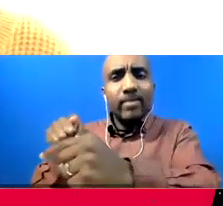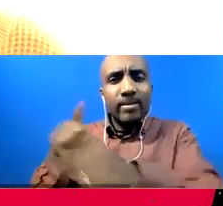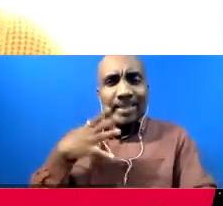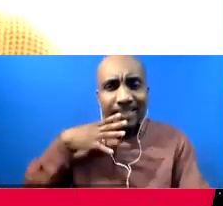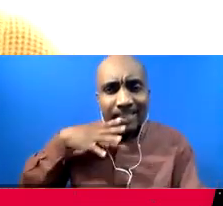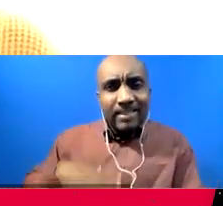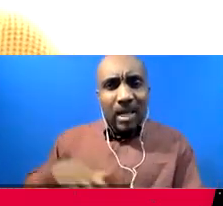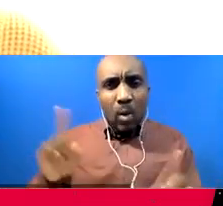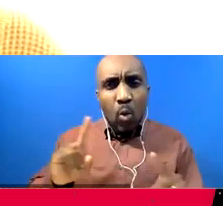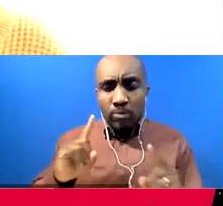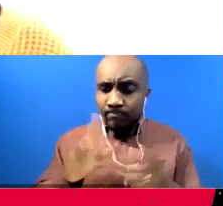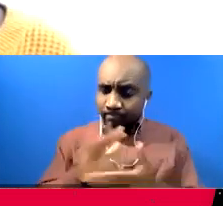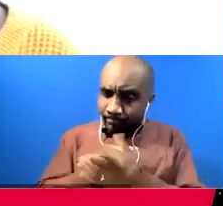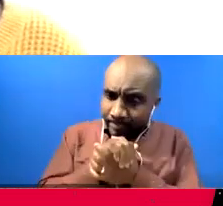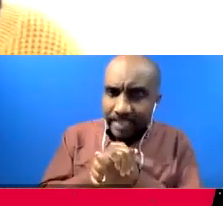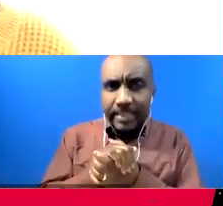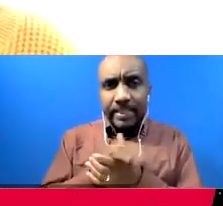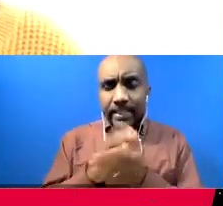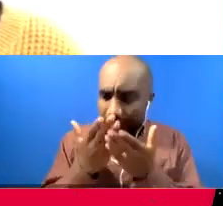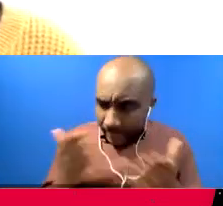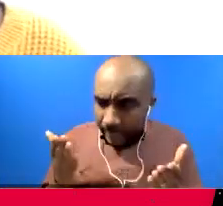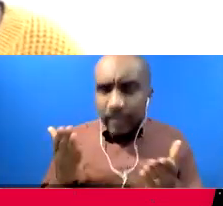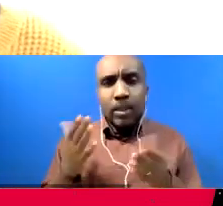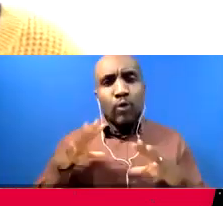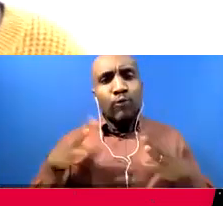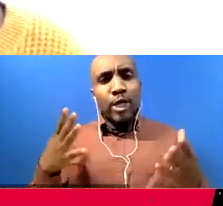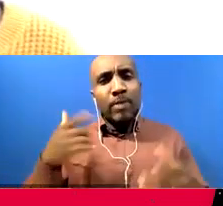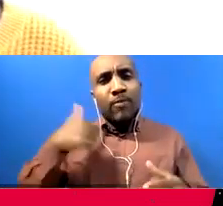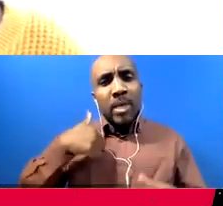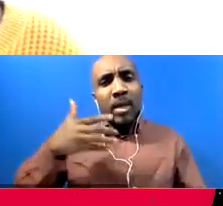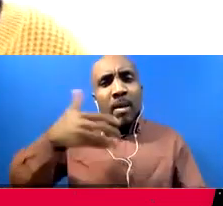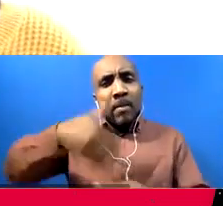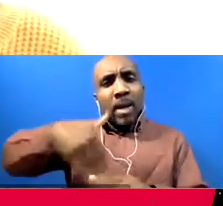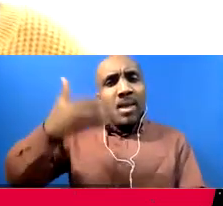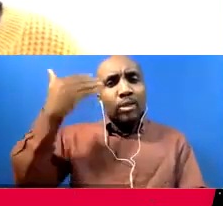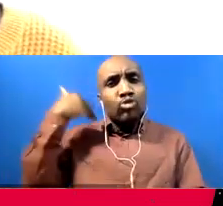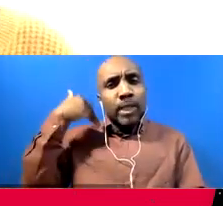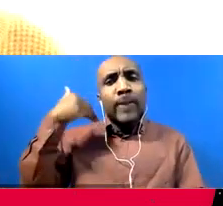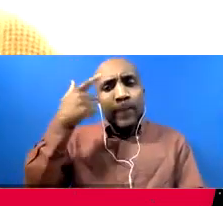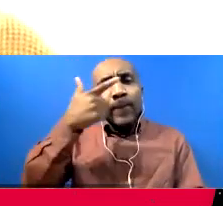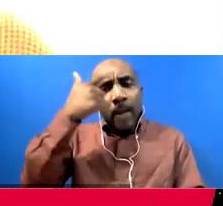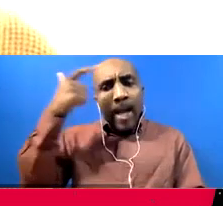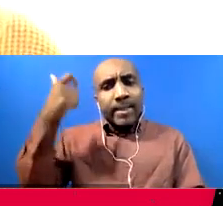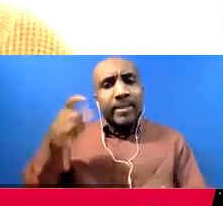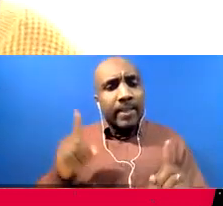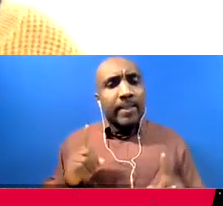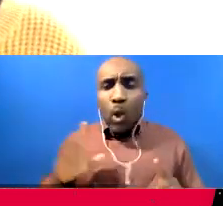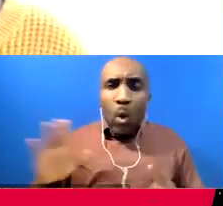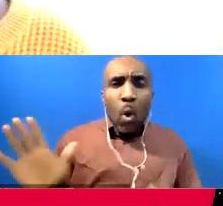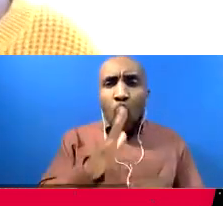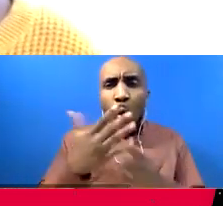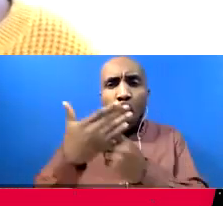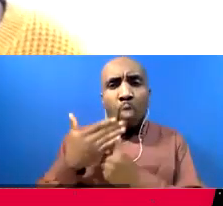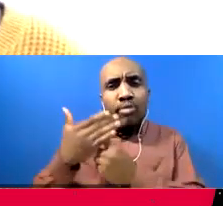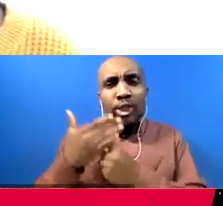desire to live with dignity and freedom. So for me, fully understanding my own history means that I know that it's necessary to oppose all forms of